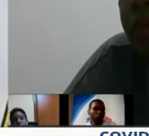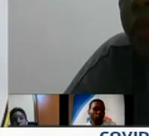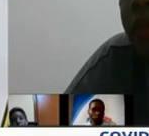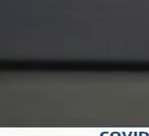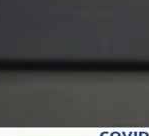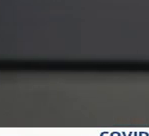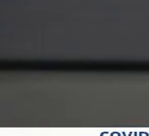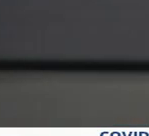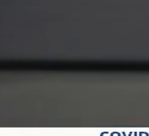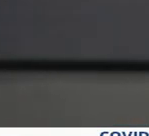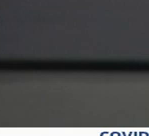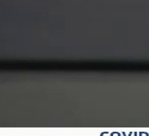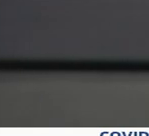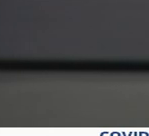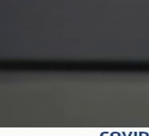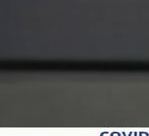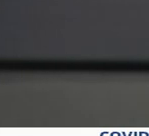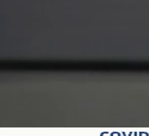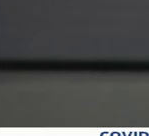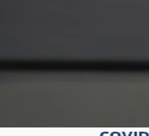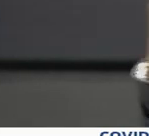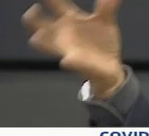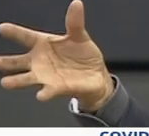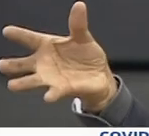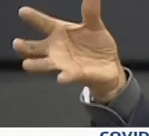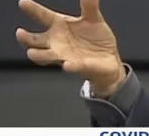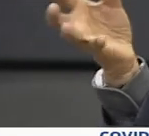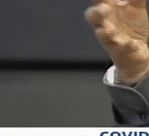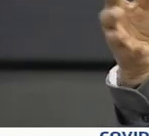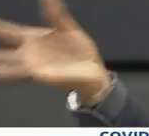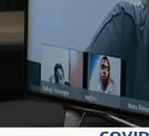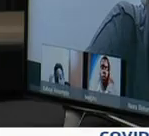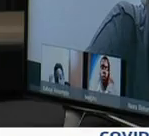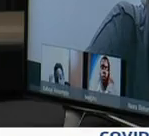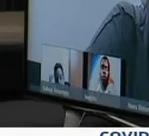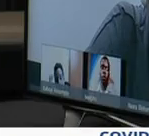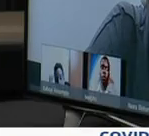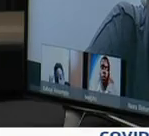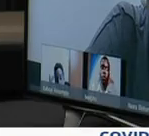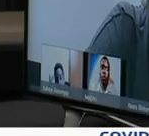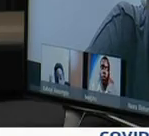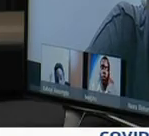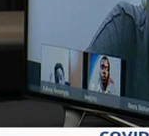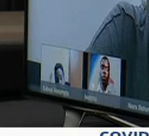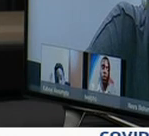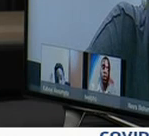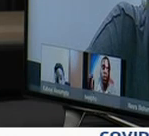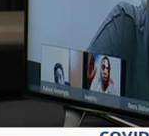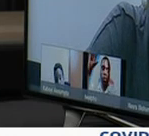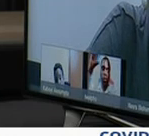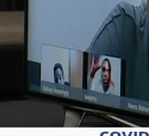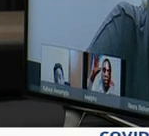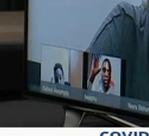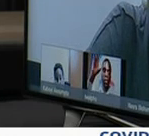coronavirus pandemic, the president pointed out that, without a doubt, it would be affected as well, but also stressed that Rwandans have learned to find the